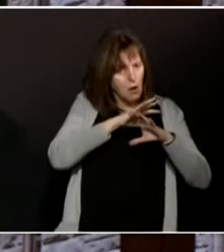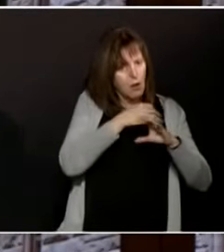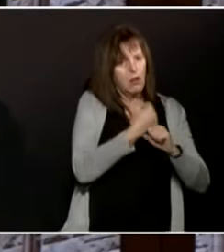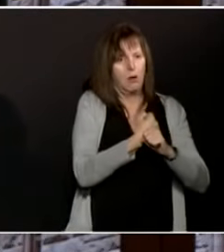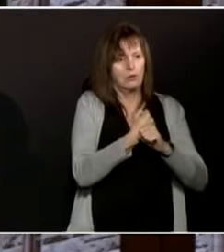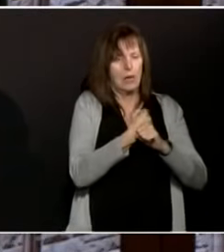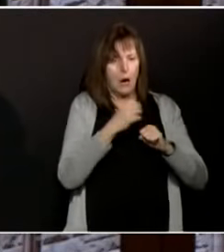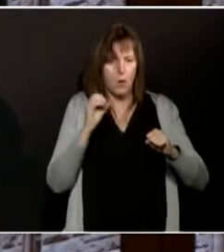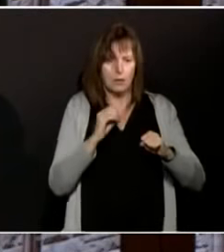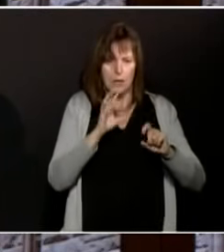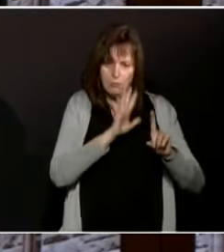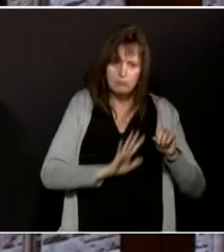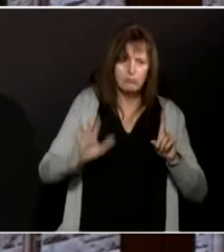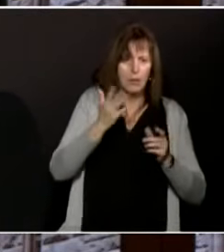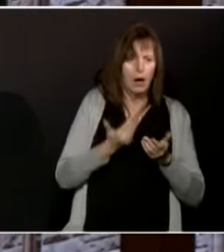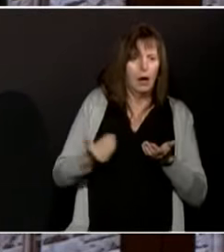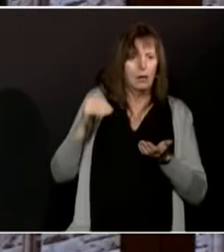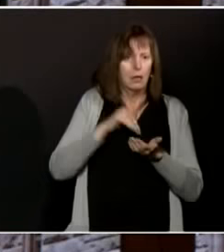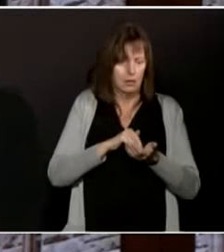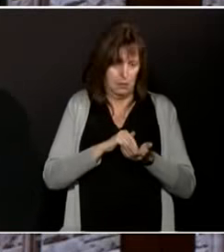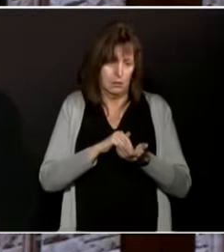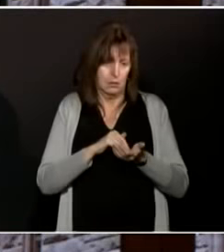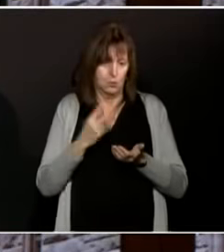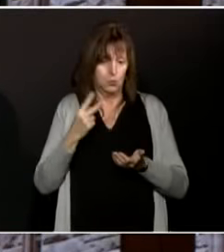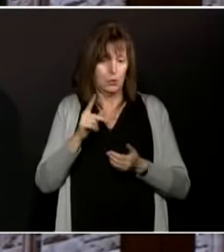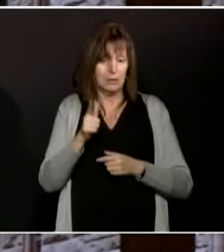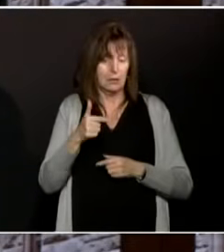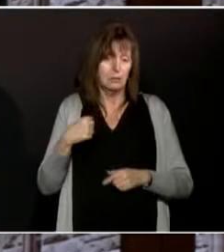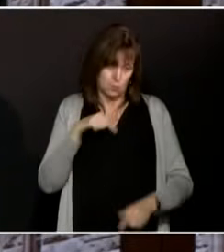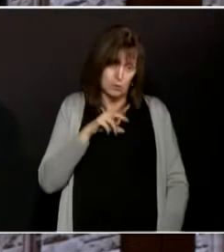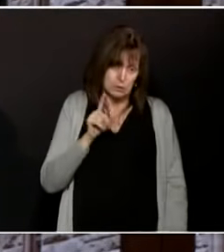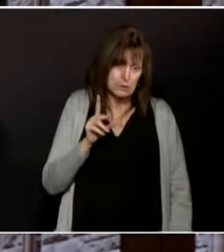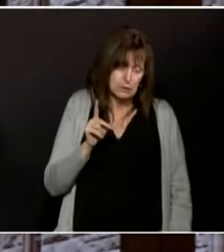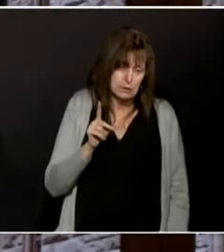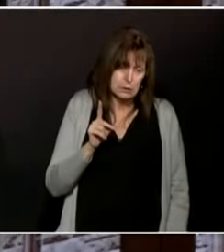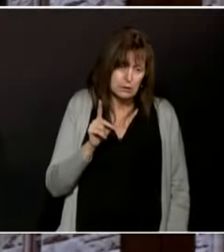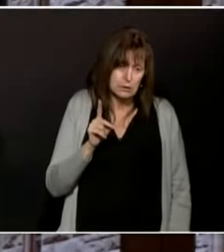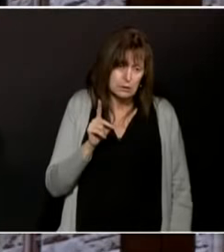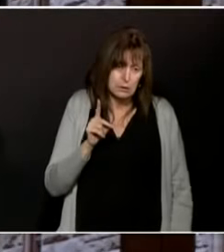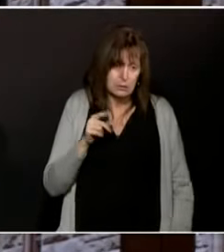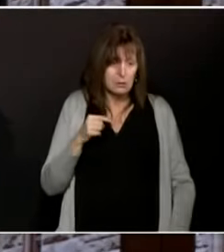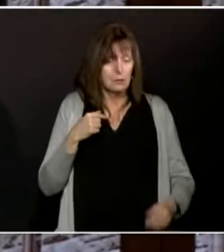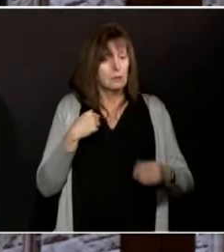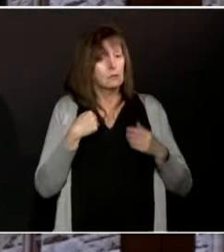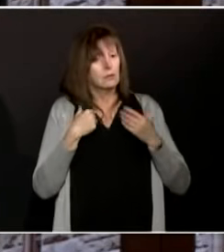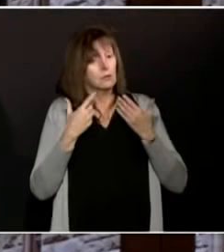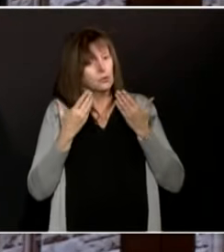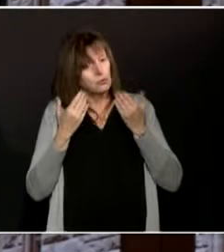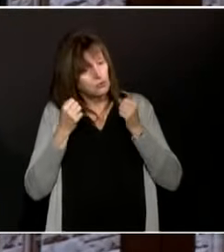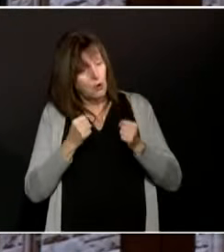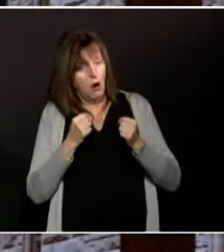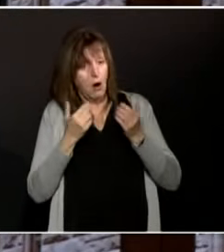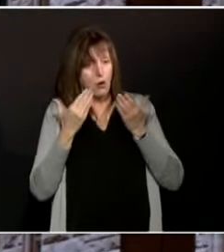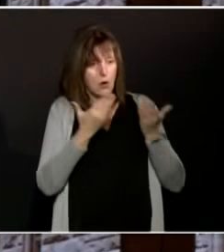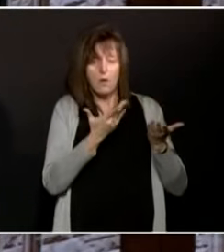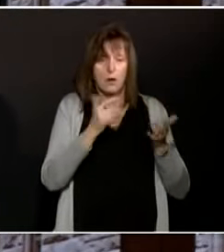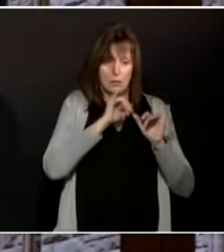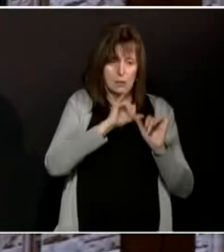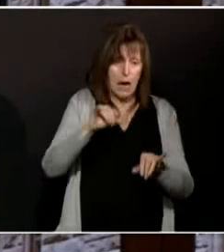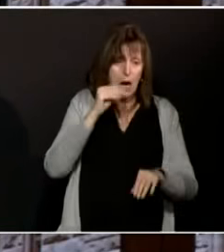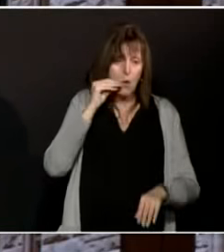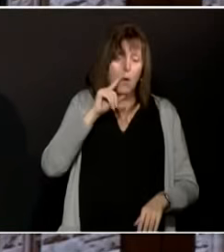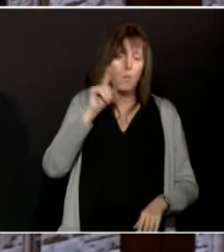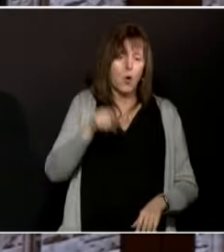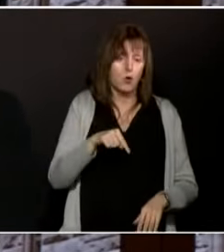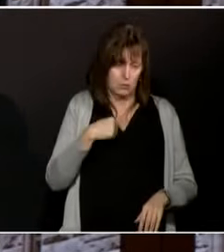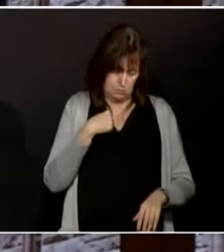later, there was a strong recommendation to put it stay at home. 2 days later, we did. And each step along the way. But even then, the projections on the science table